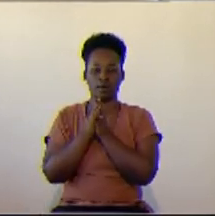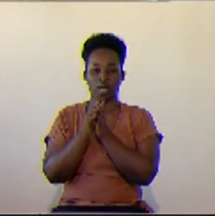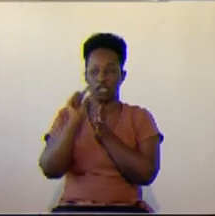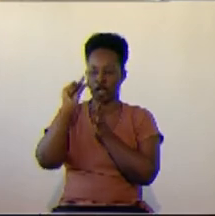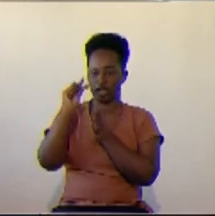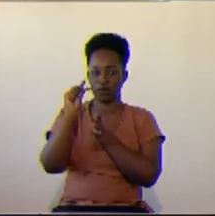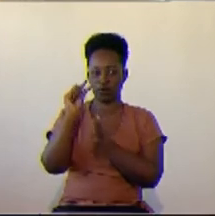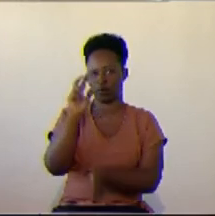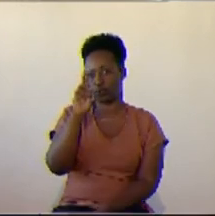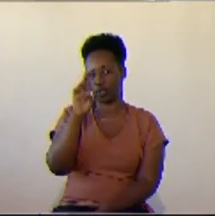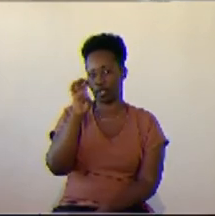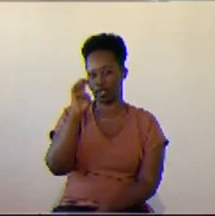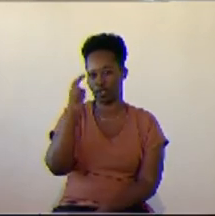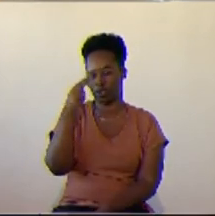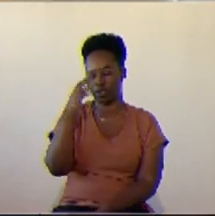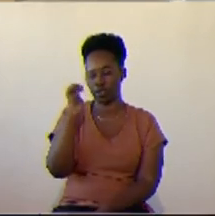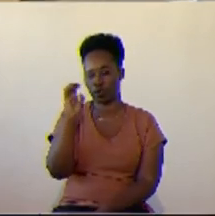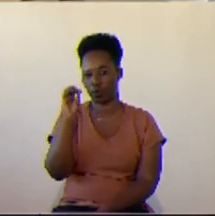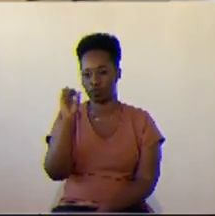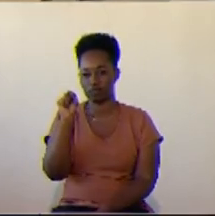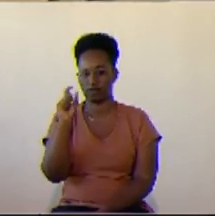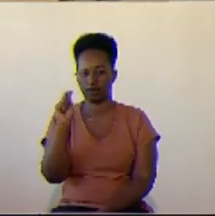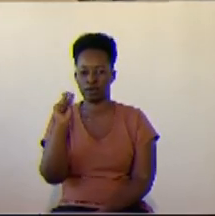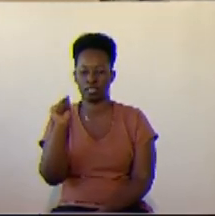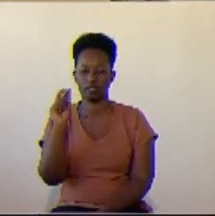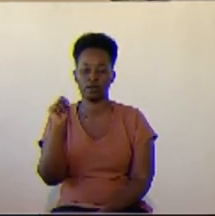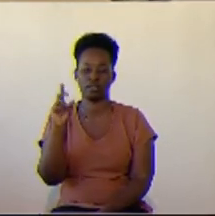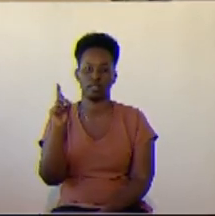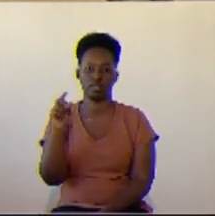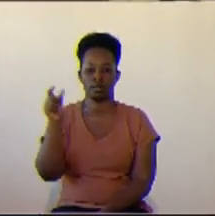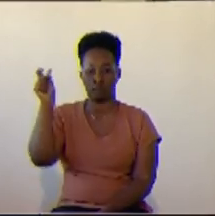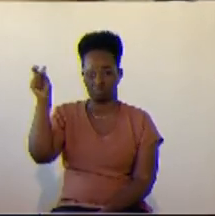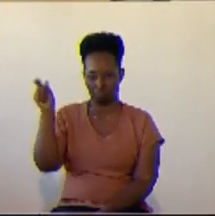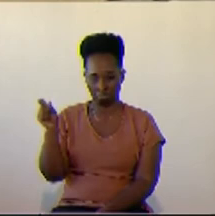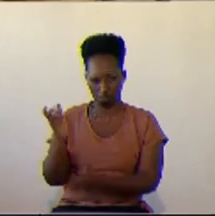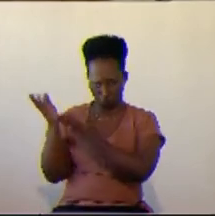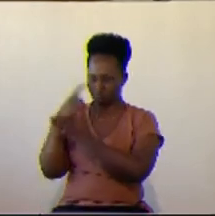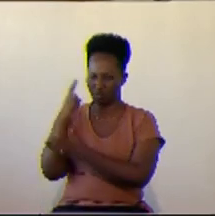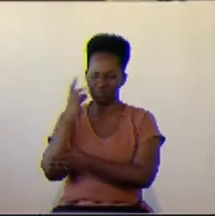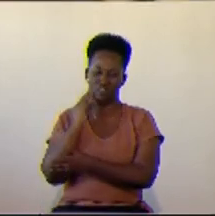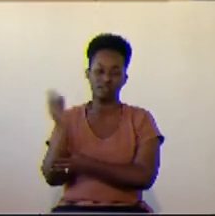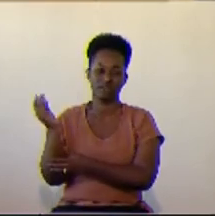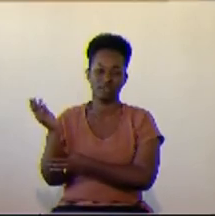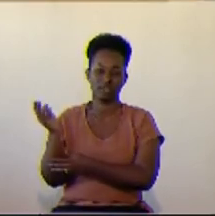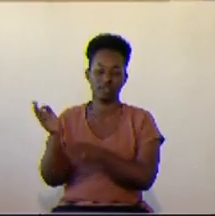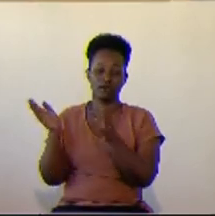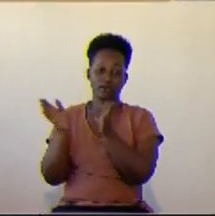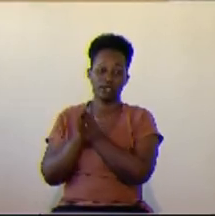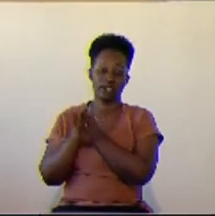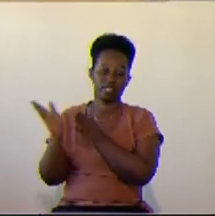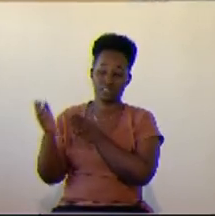stand. This is the stand, and that is the base. The clamp is here. All these devices that you are seeing